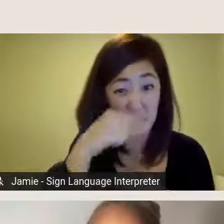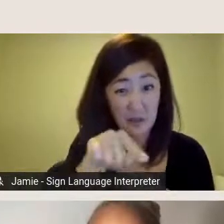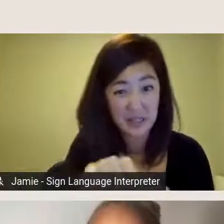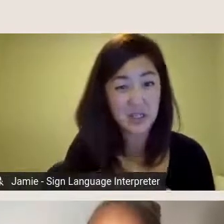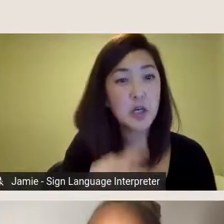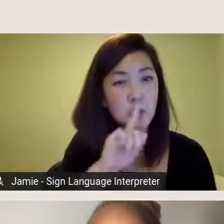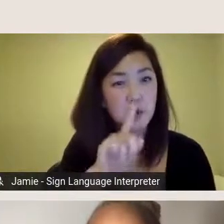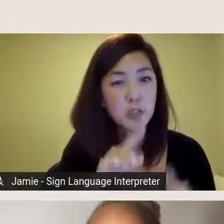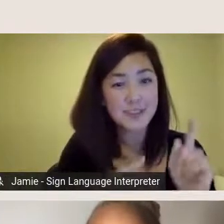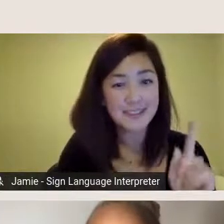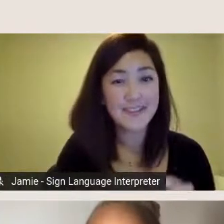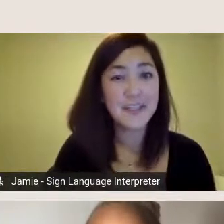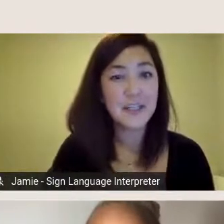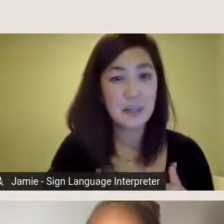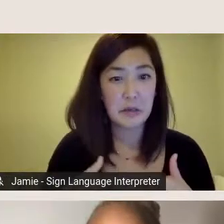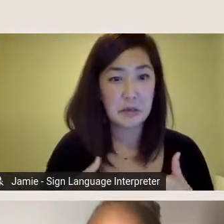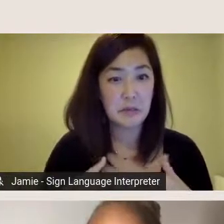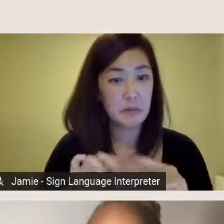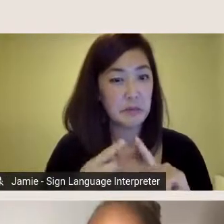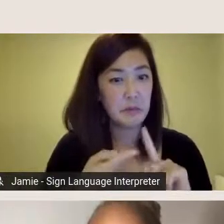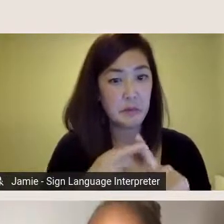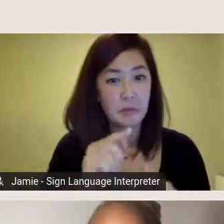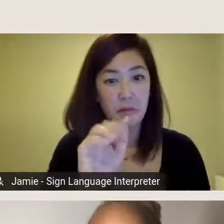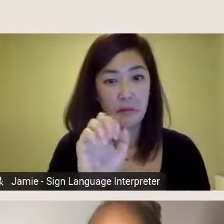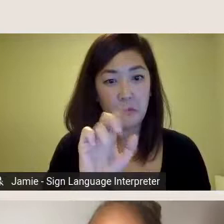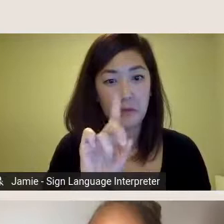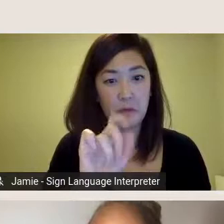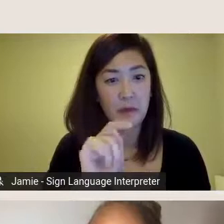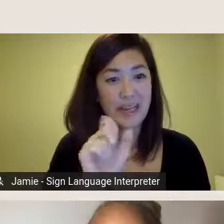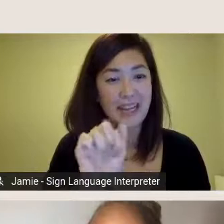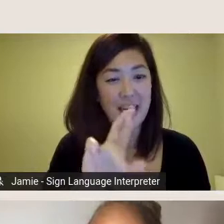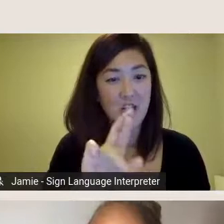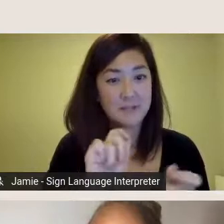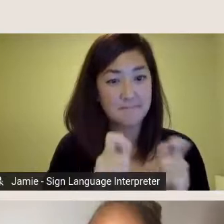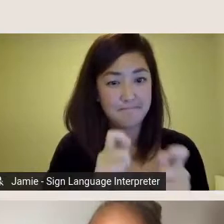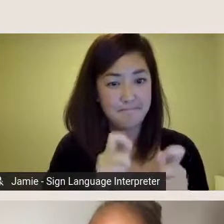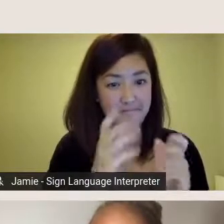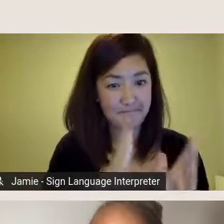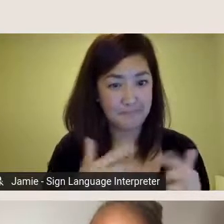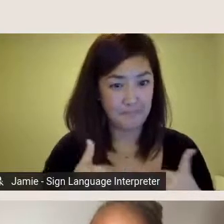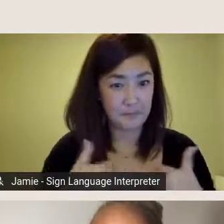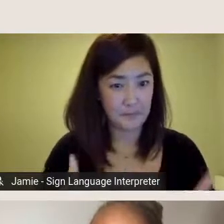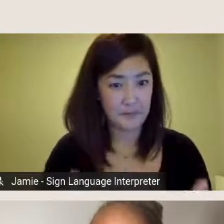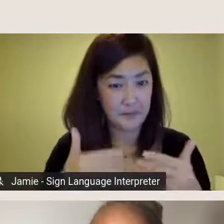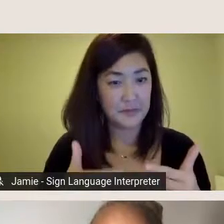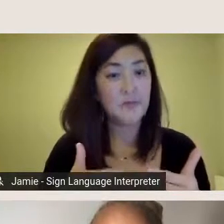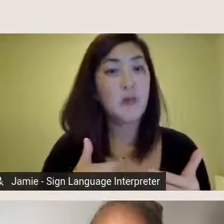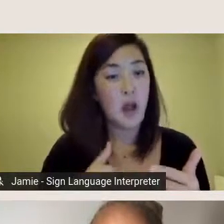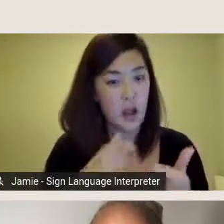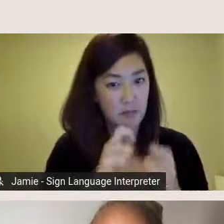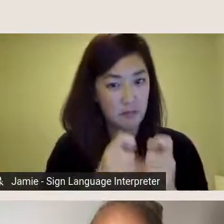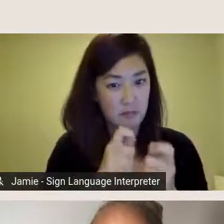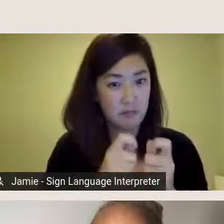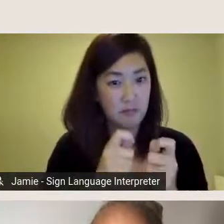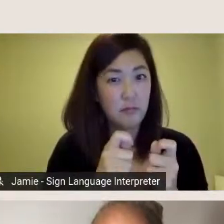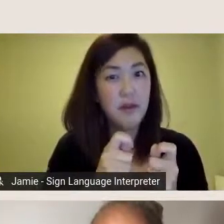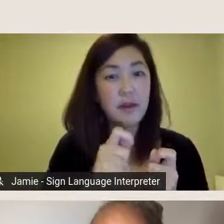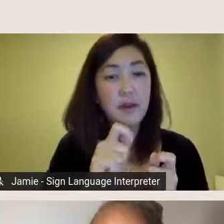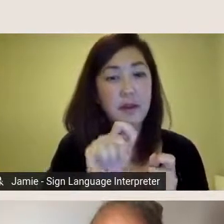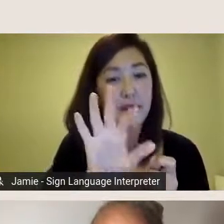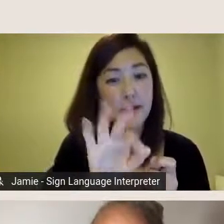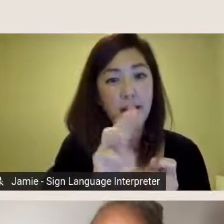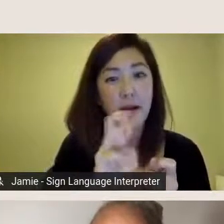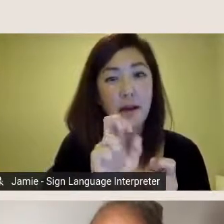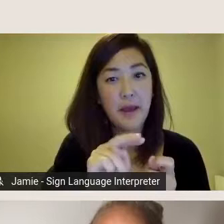So I was the like first editor on the film. I edited Nine Man with Nurse Ursula, so we already knew each